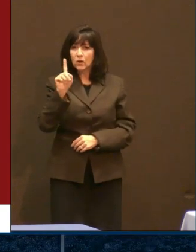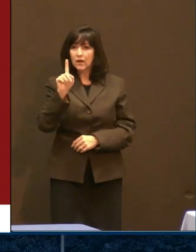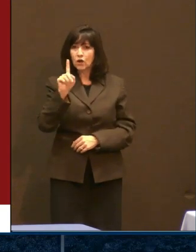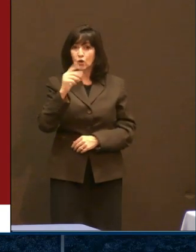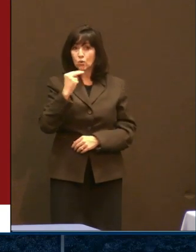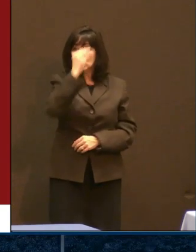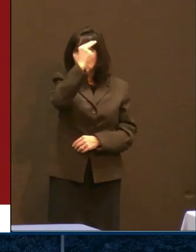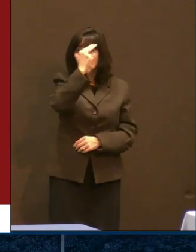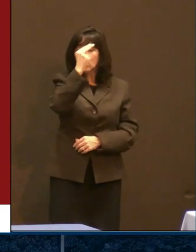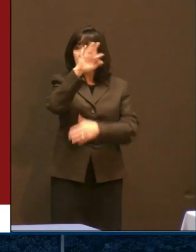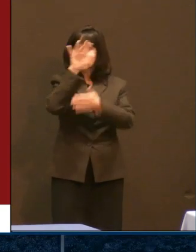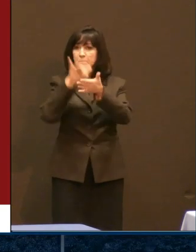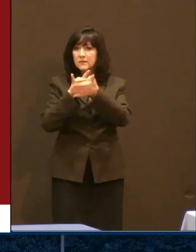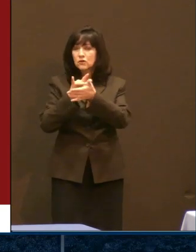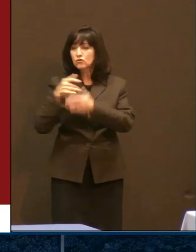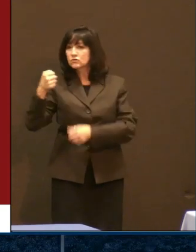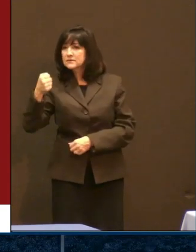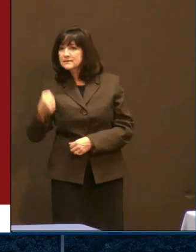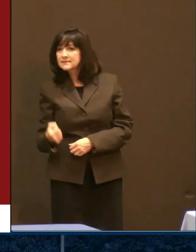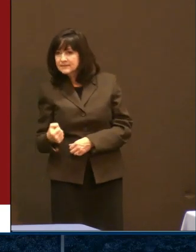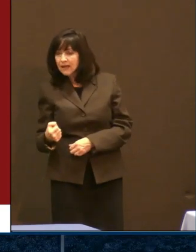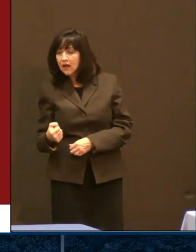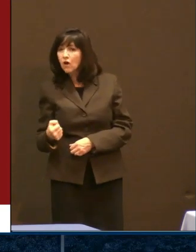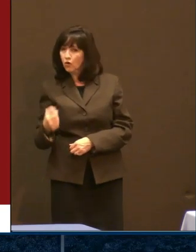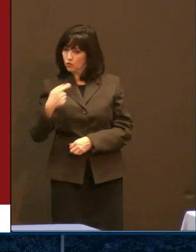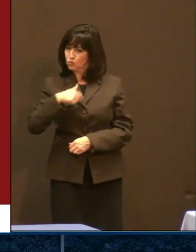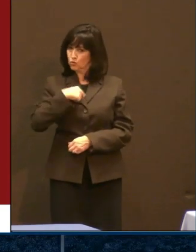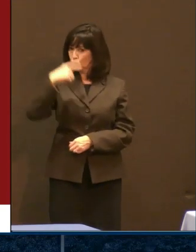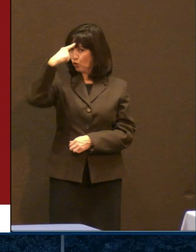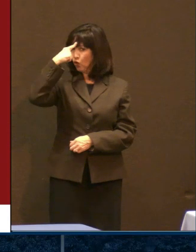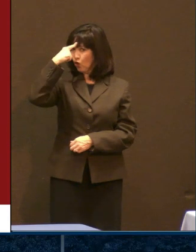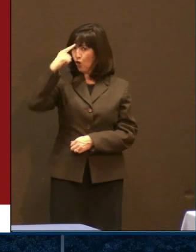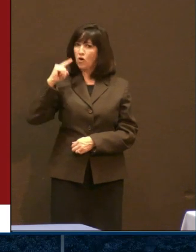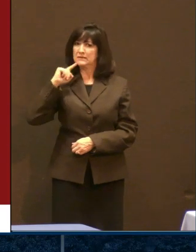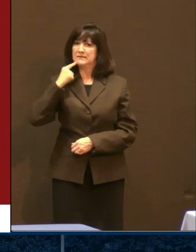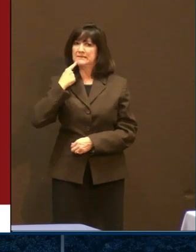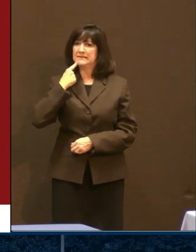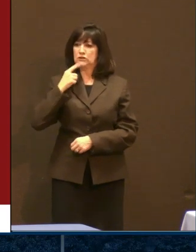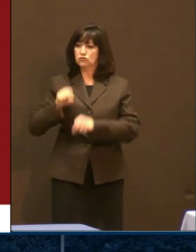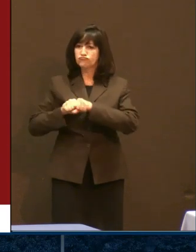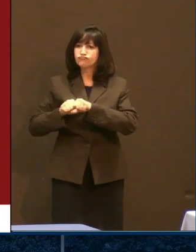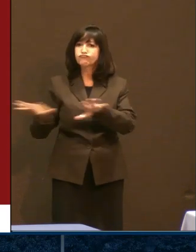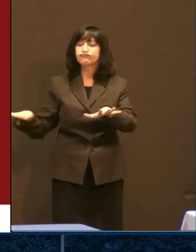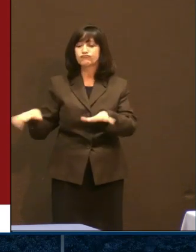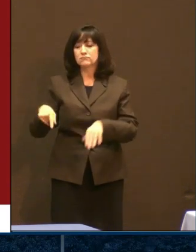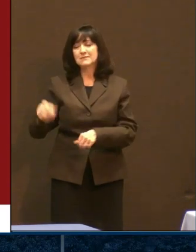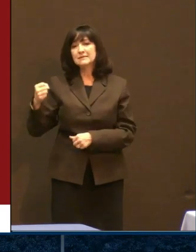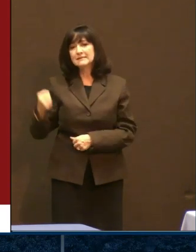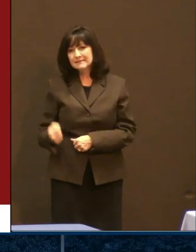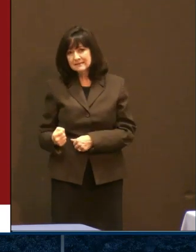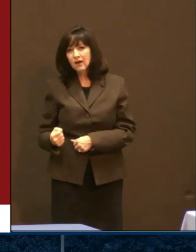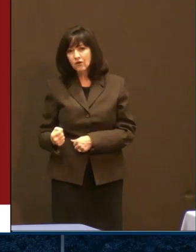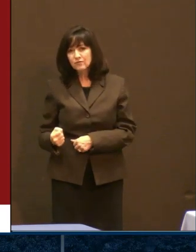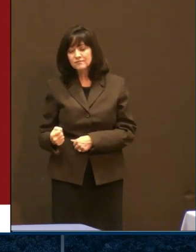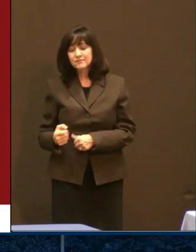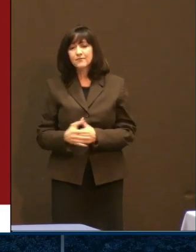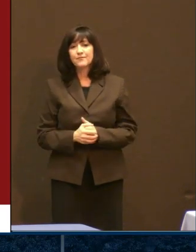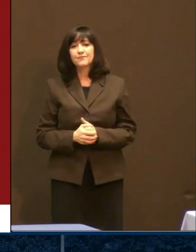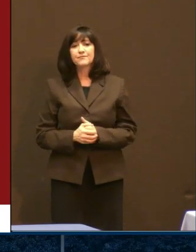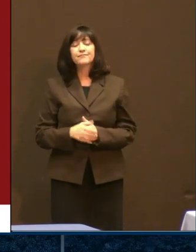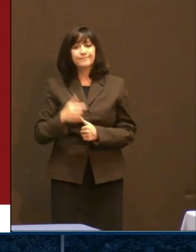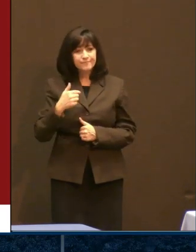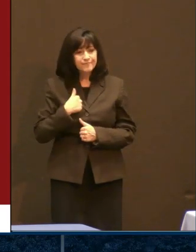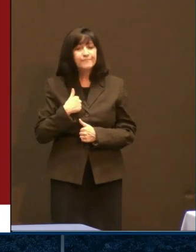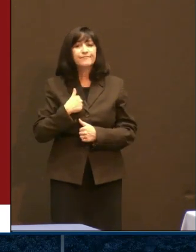those cases where we have that outbreak in Sussex County, and we'll see some of that. So I've gotten letters from members of the General Assembly